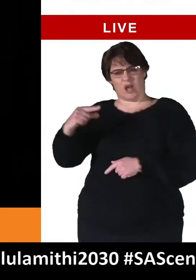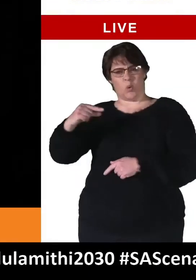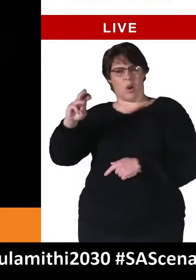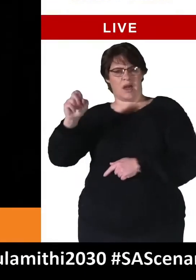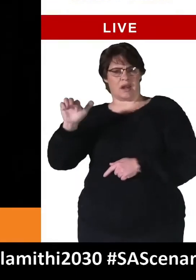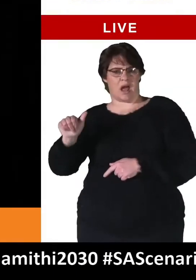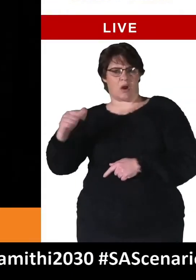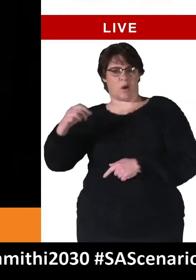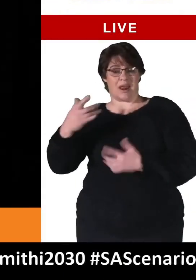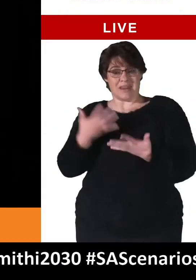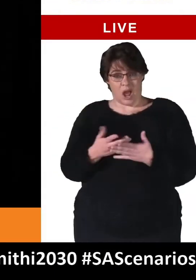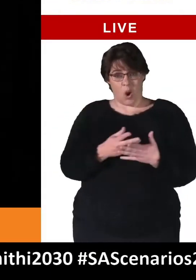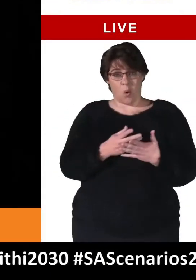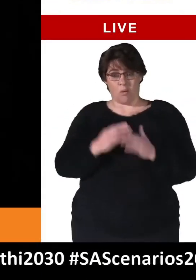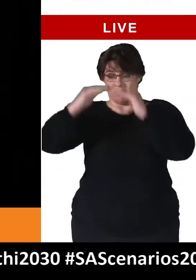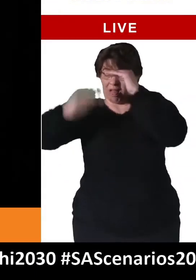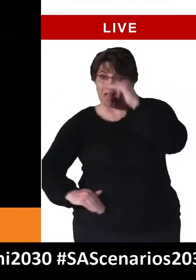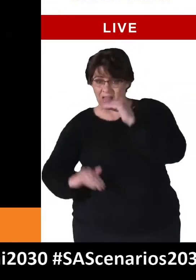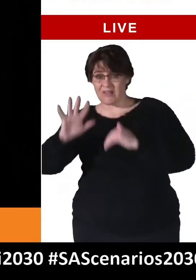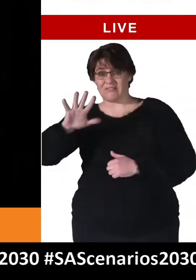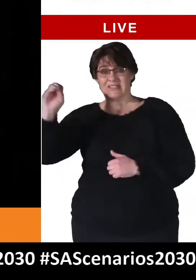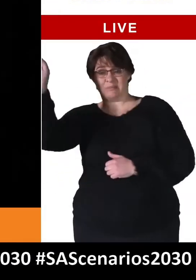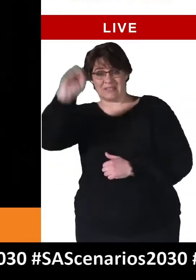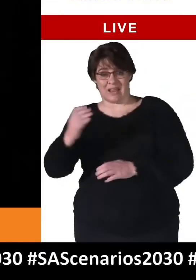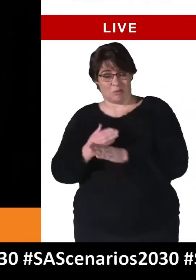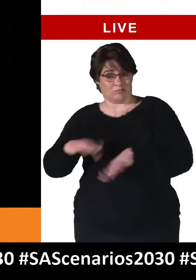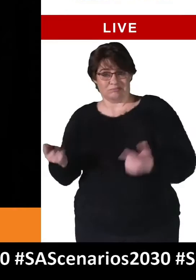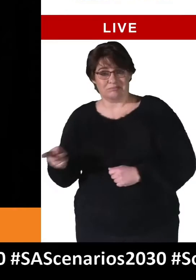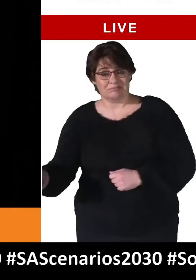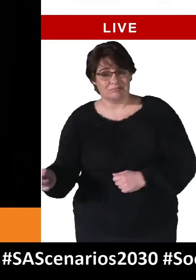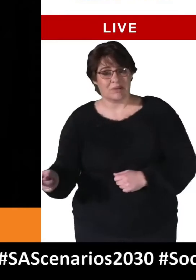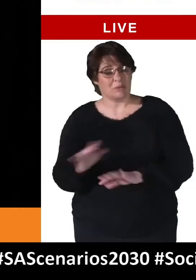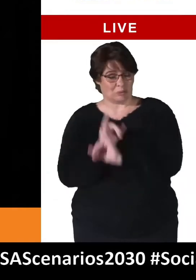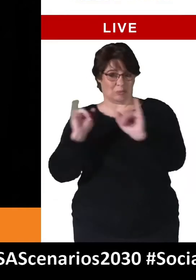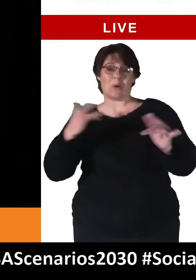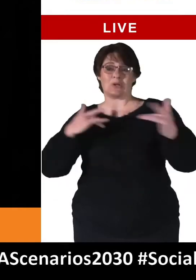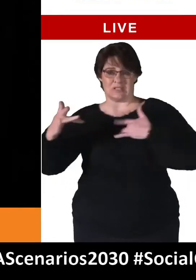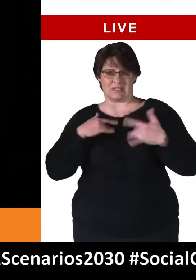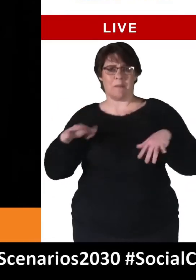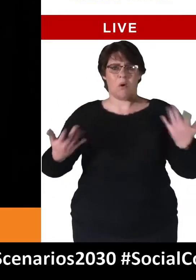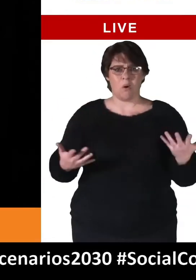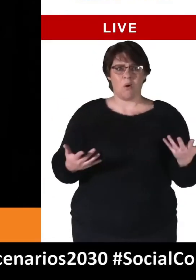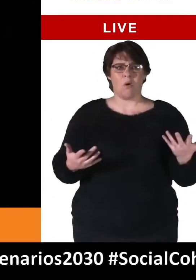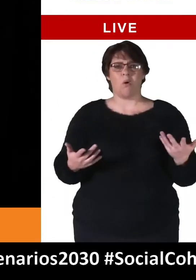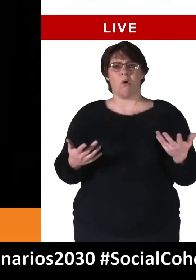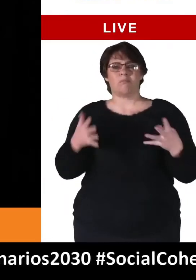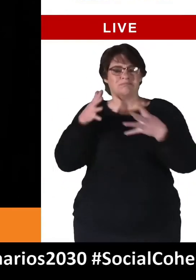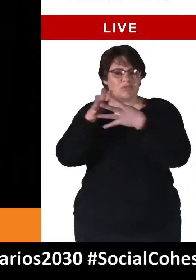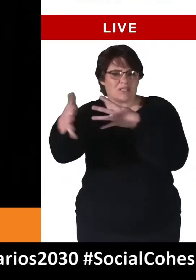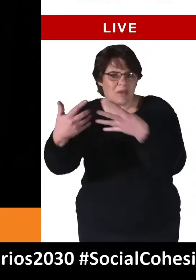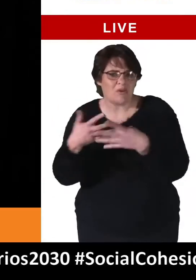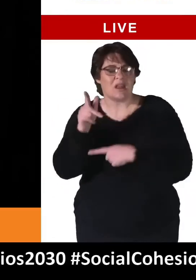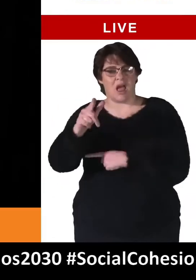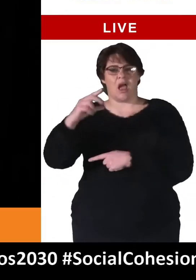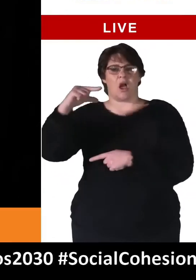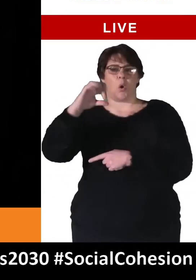slipped to 50%. So that's a very worrying trend. This could partly be about COGTA getting more transparent about its